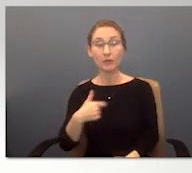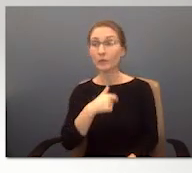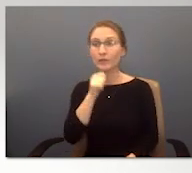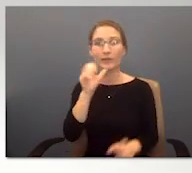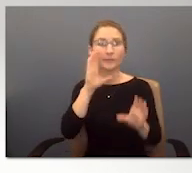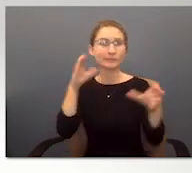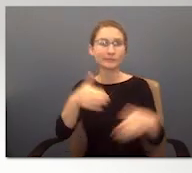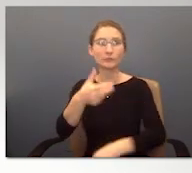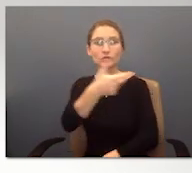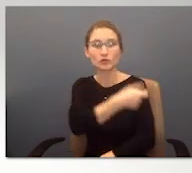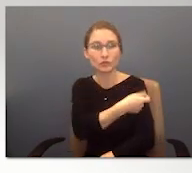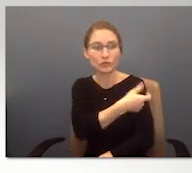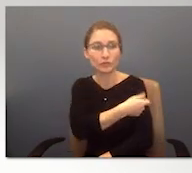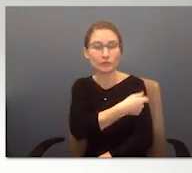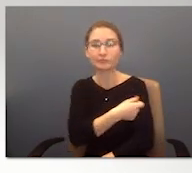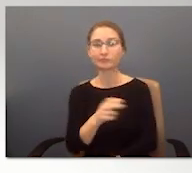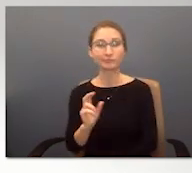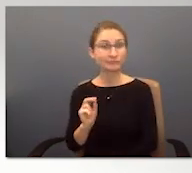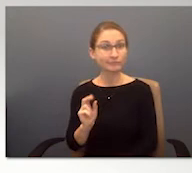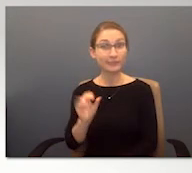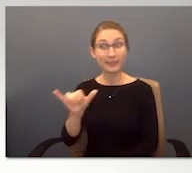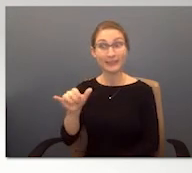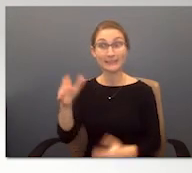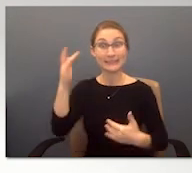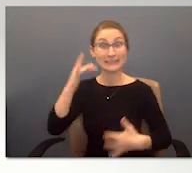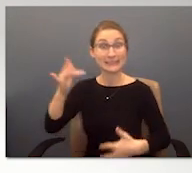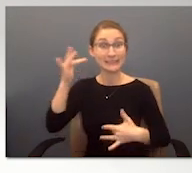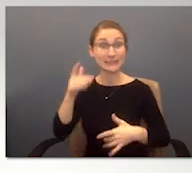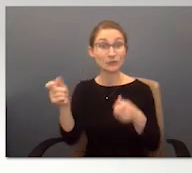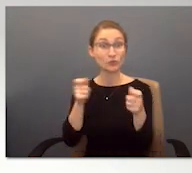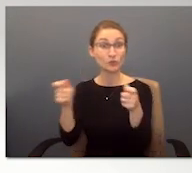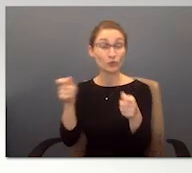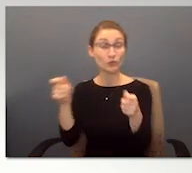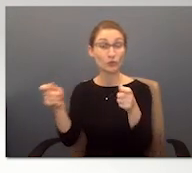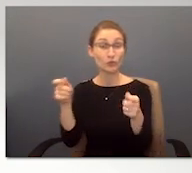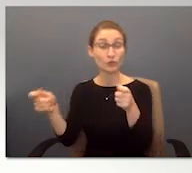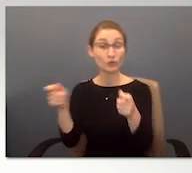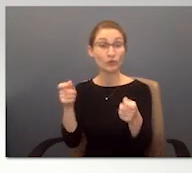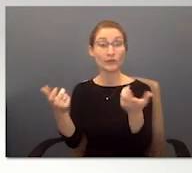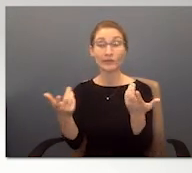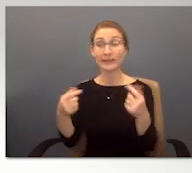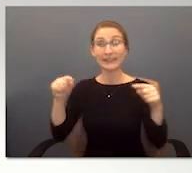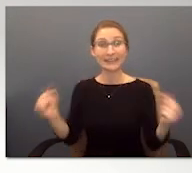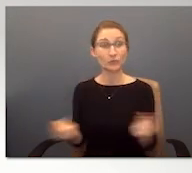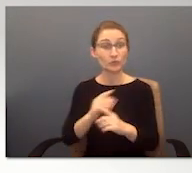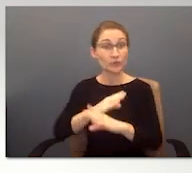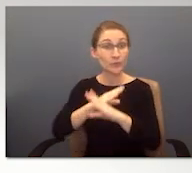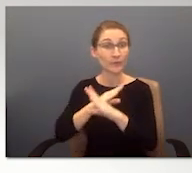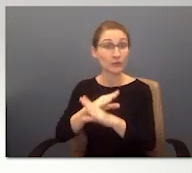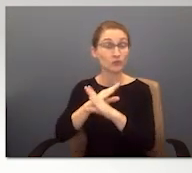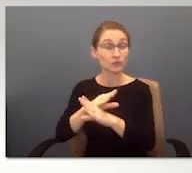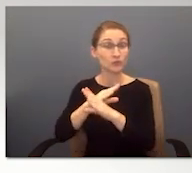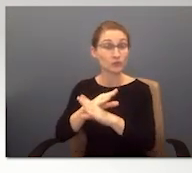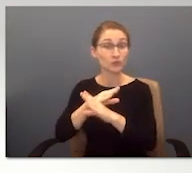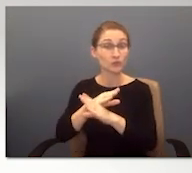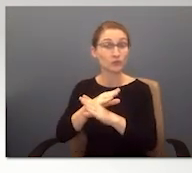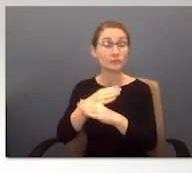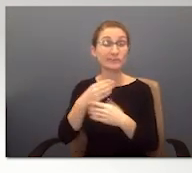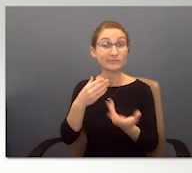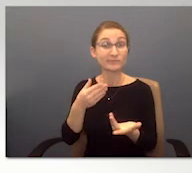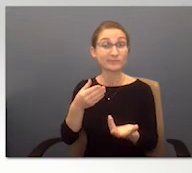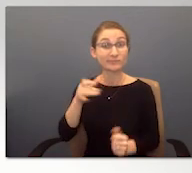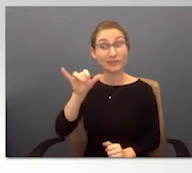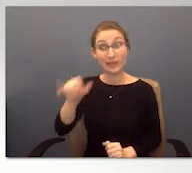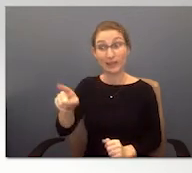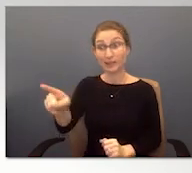falls, under disease control. I don't think a lot of people understand that. Injury prevention really is